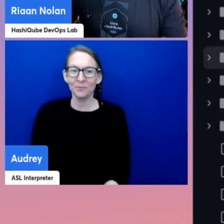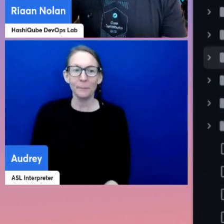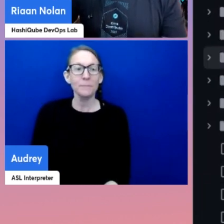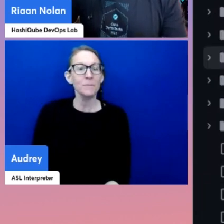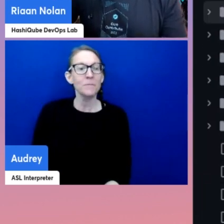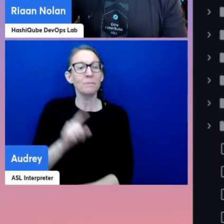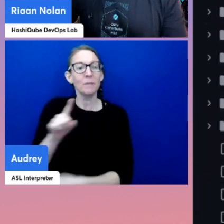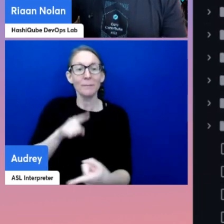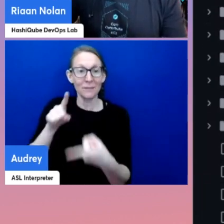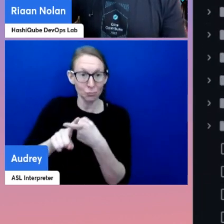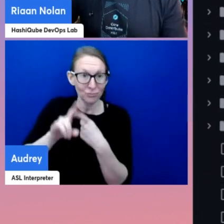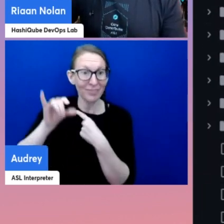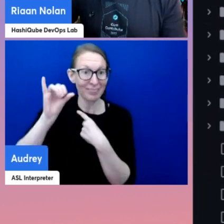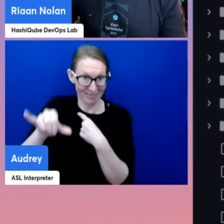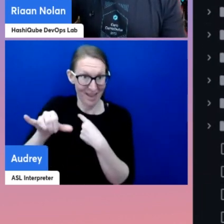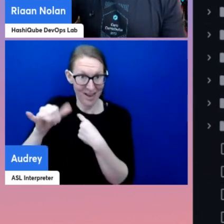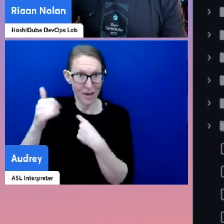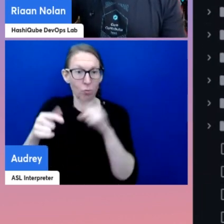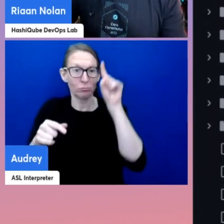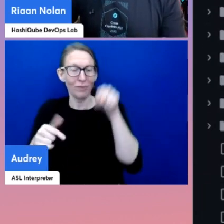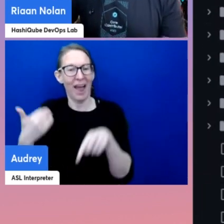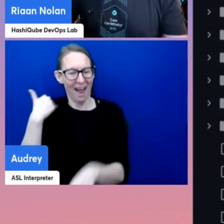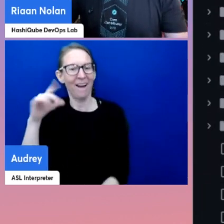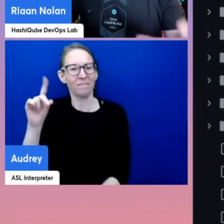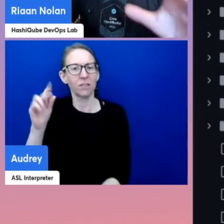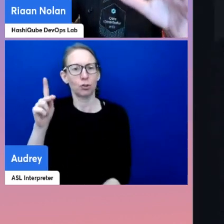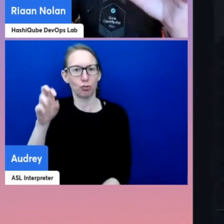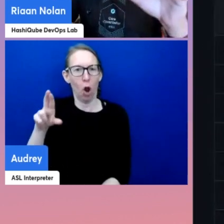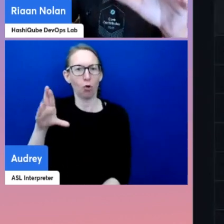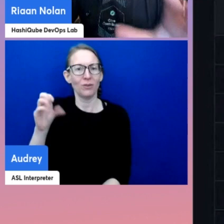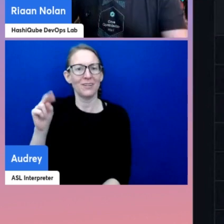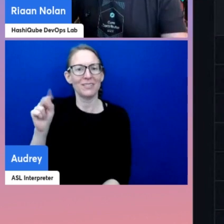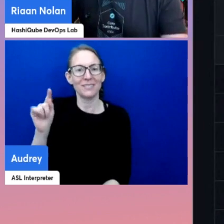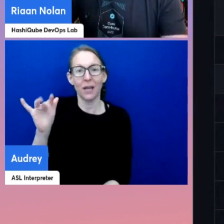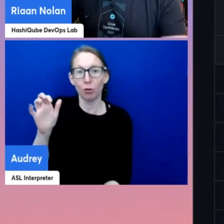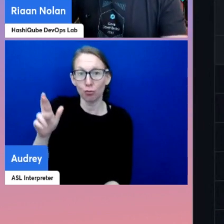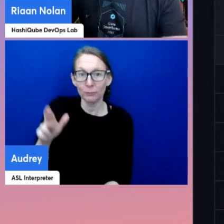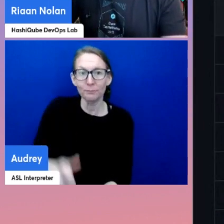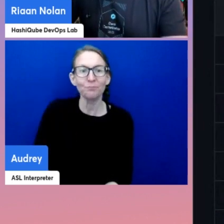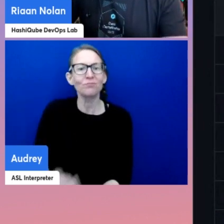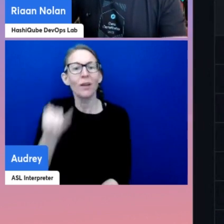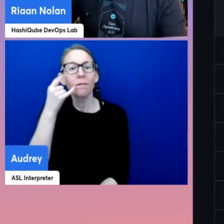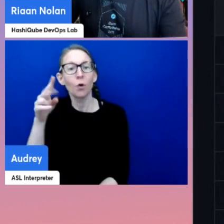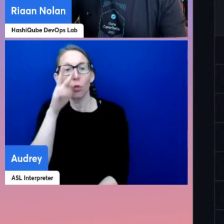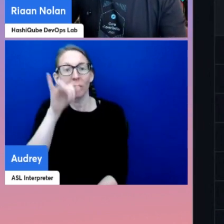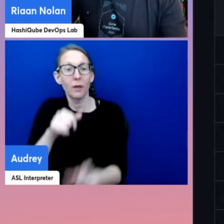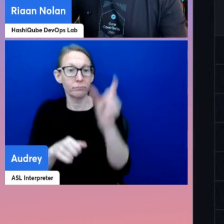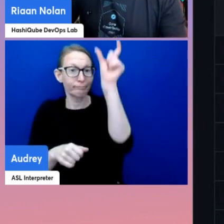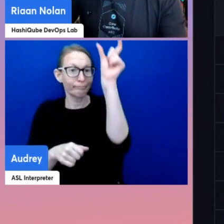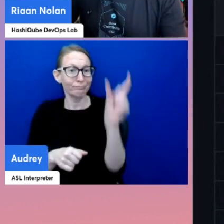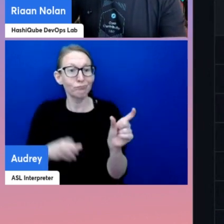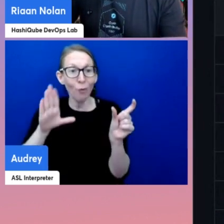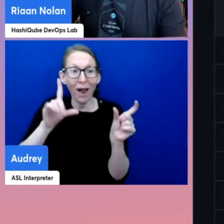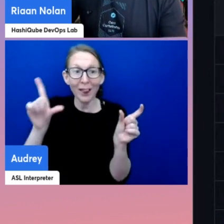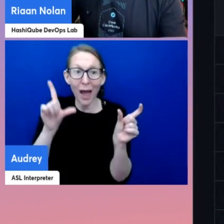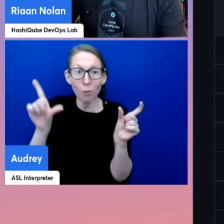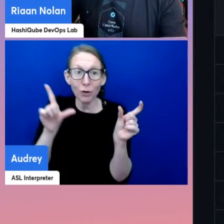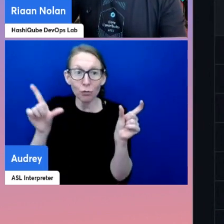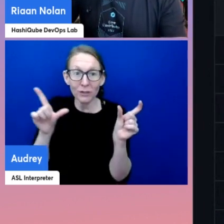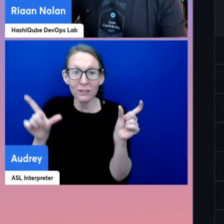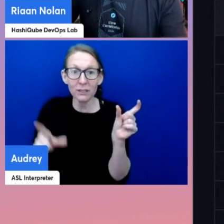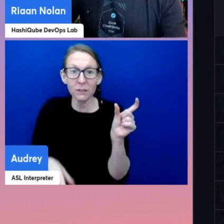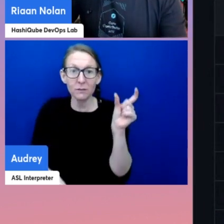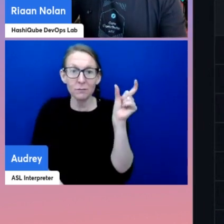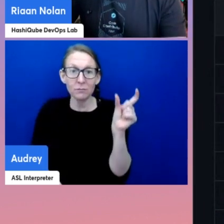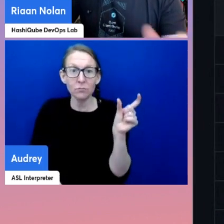stage, we've now got a Docker container. Now, if you go to this library, where you usually have,